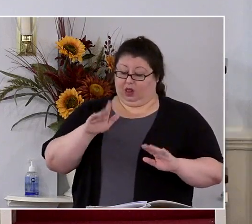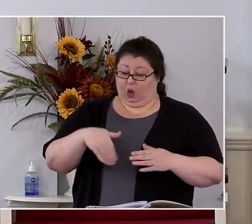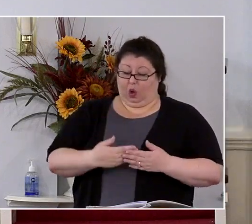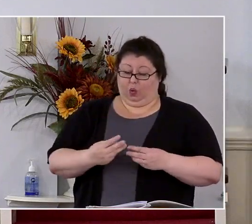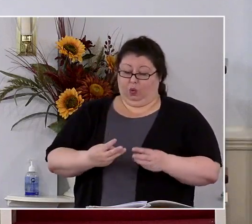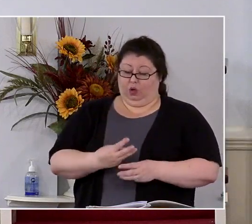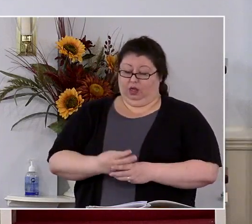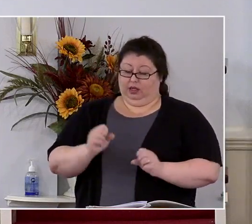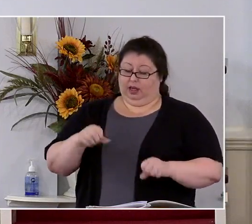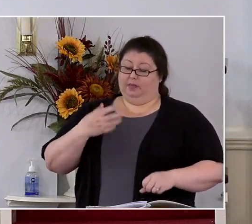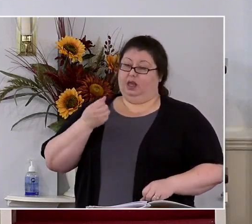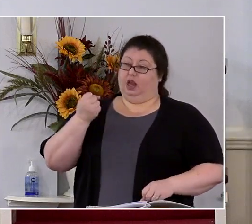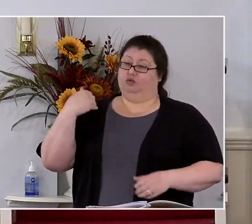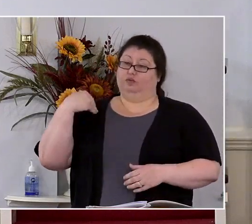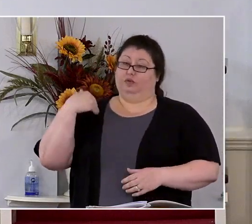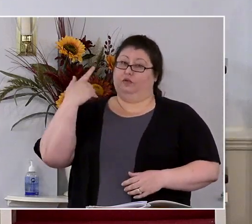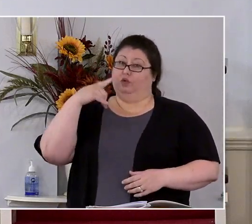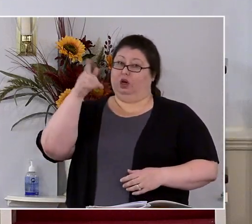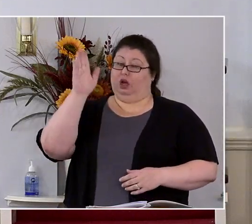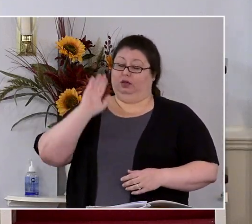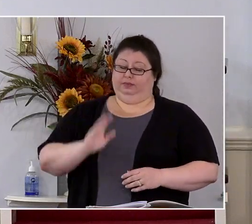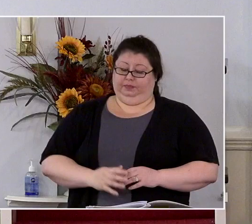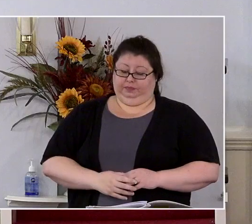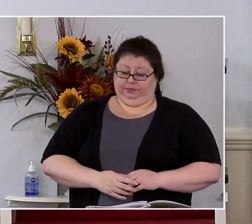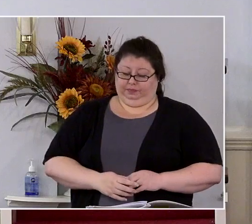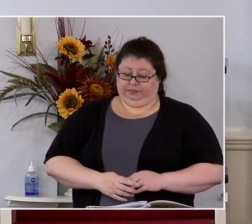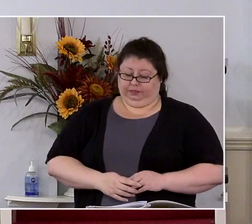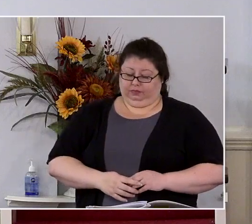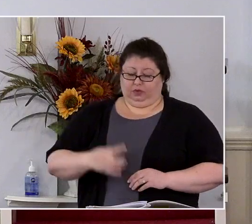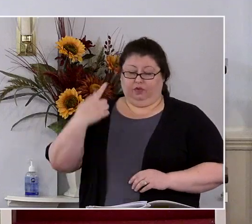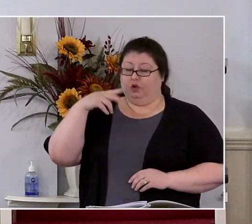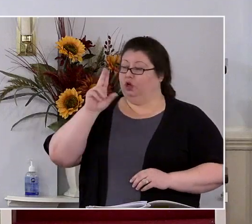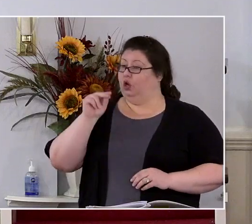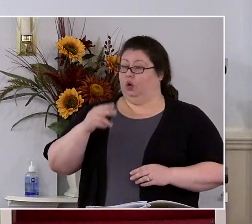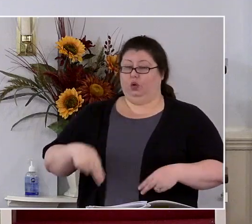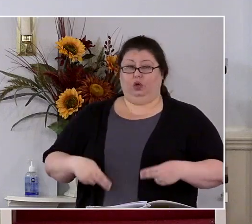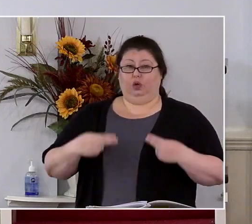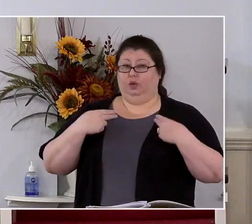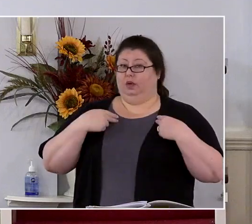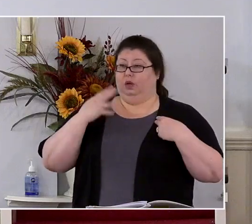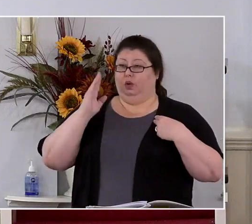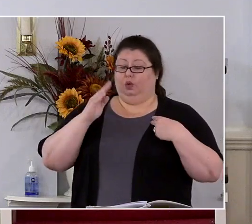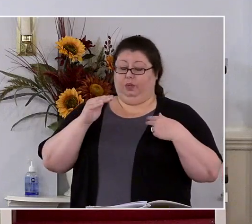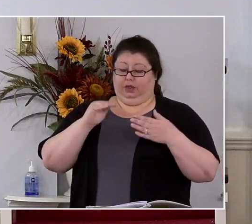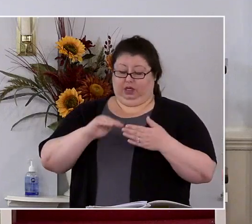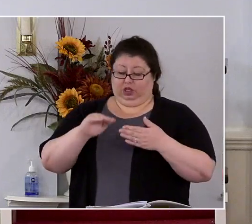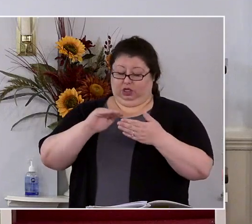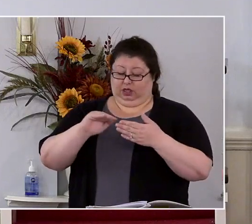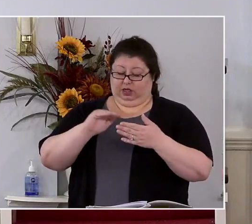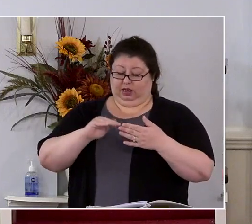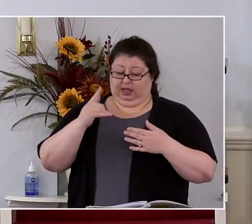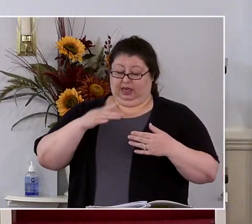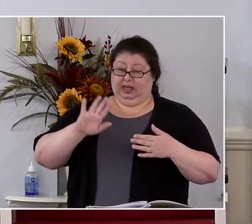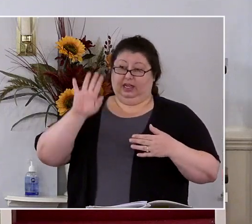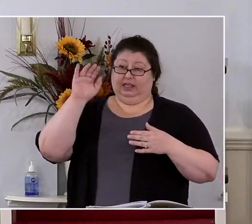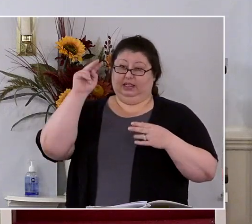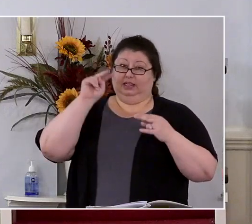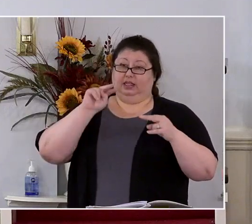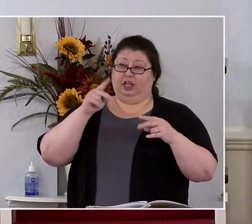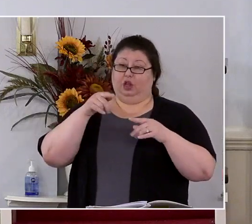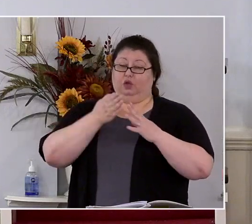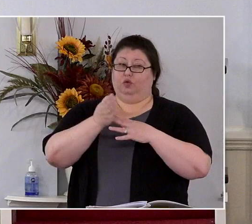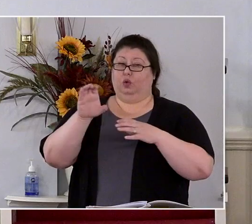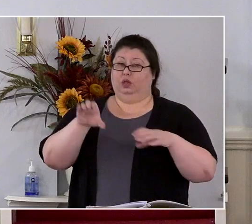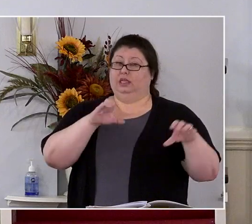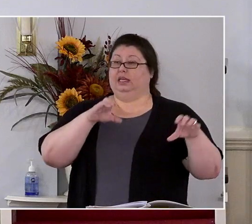world may be held accountable to God. For no human being will be justified in his sight by